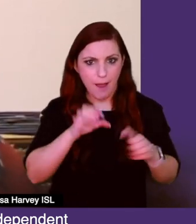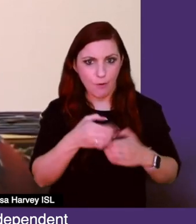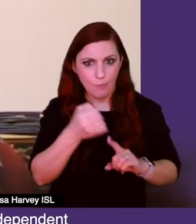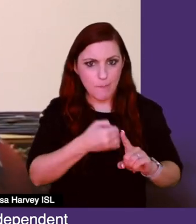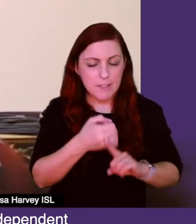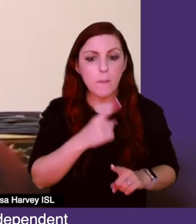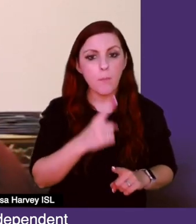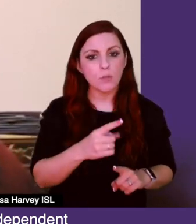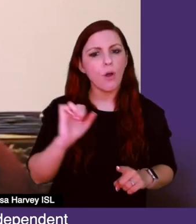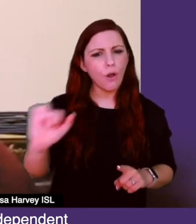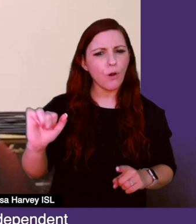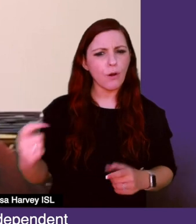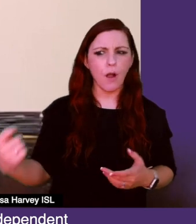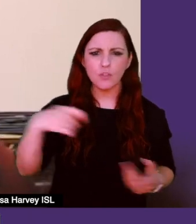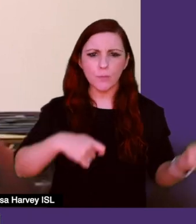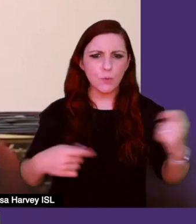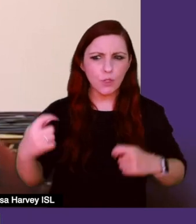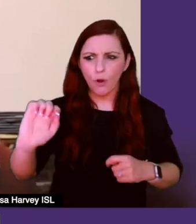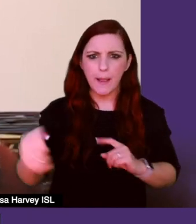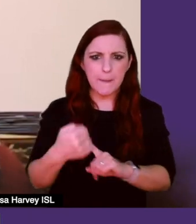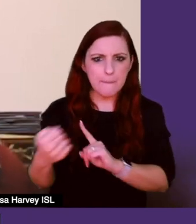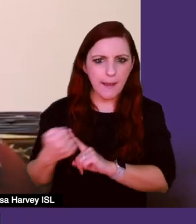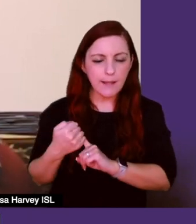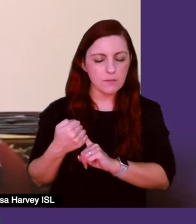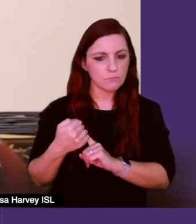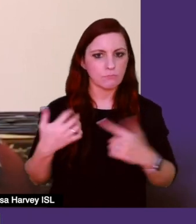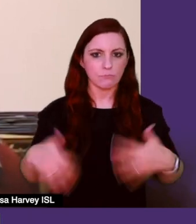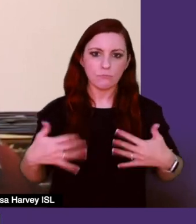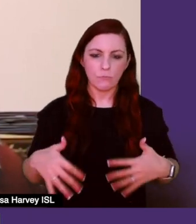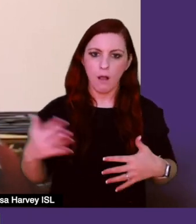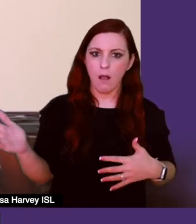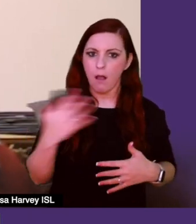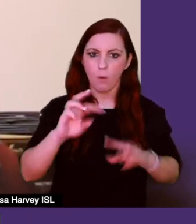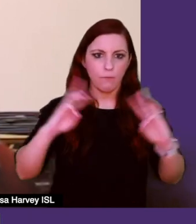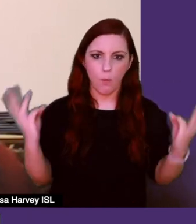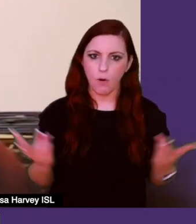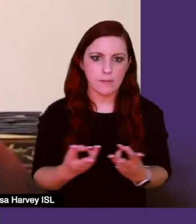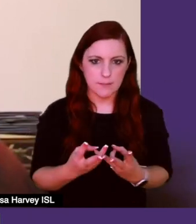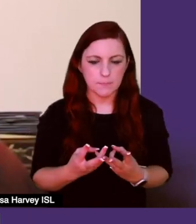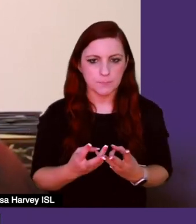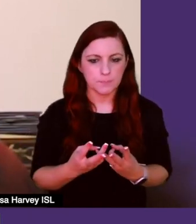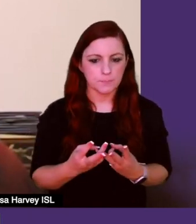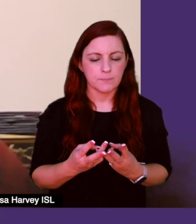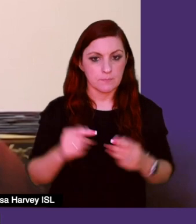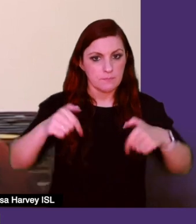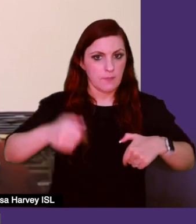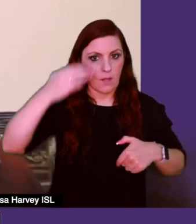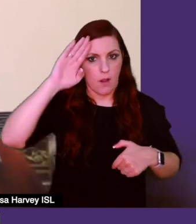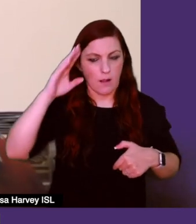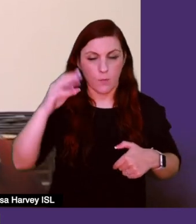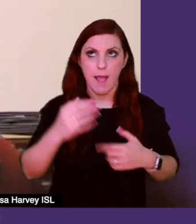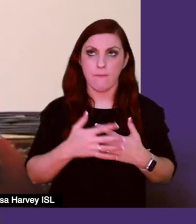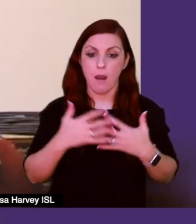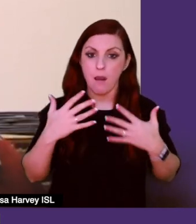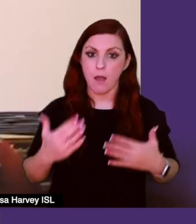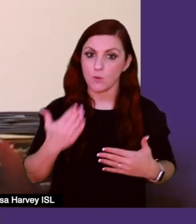But really her contribution and her impact has been worldwide. And in Ireland, we